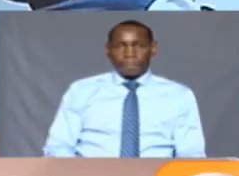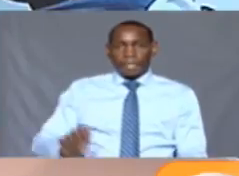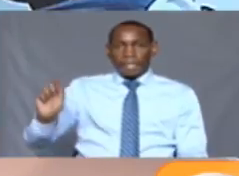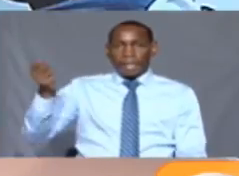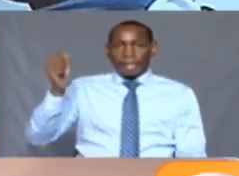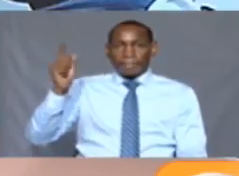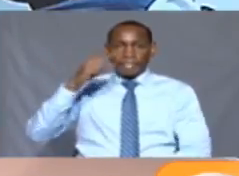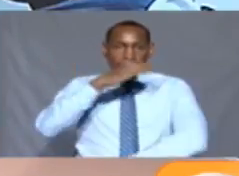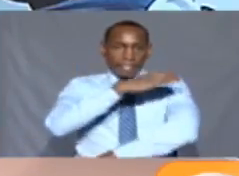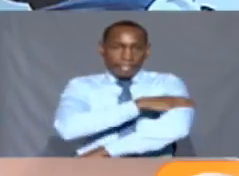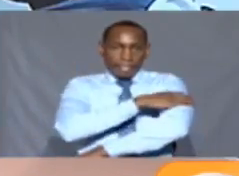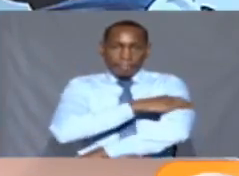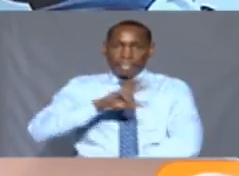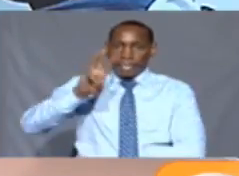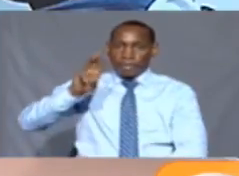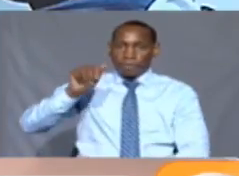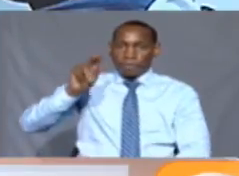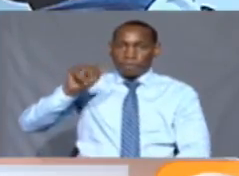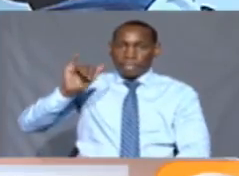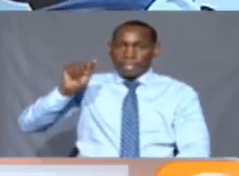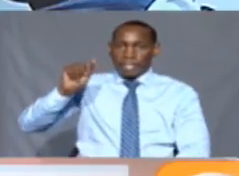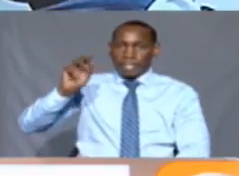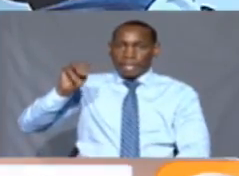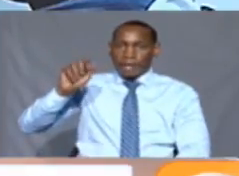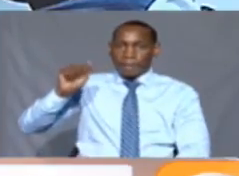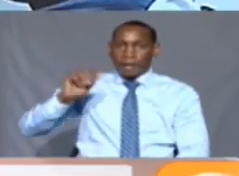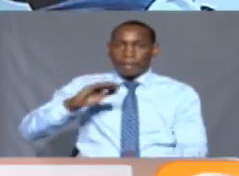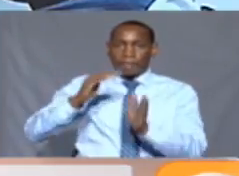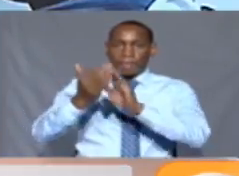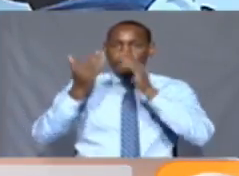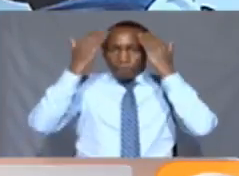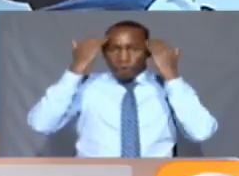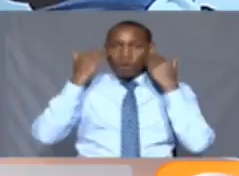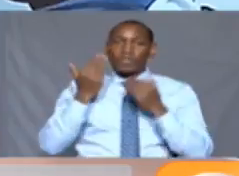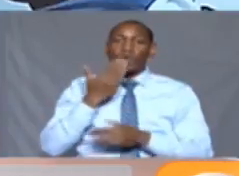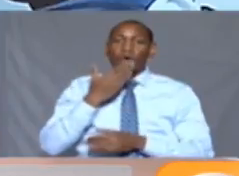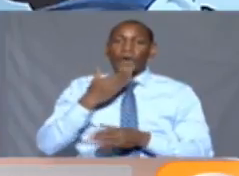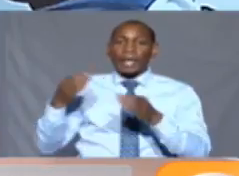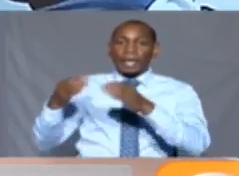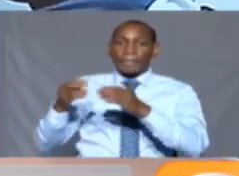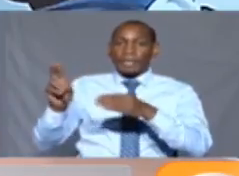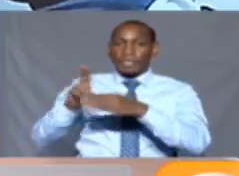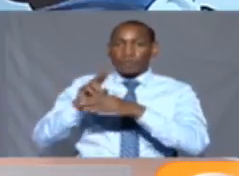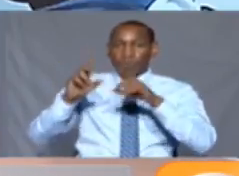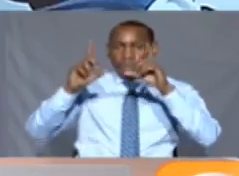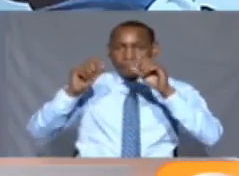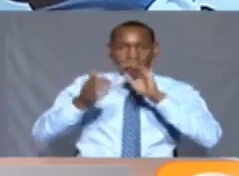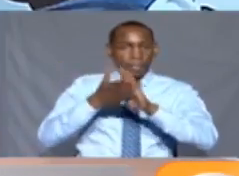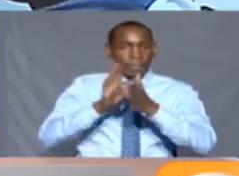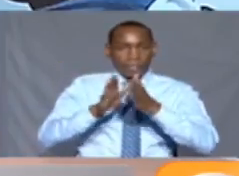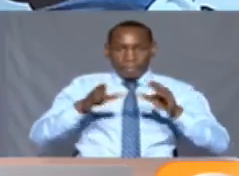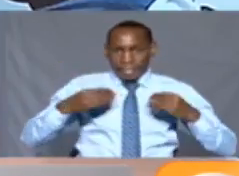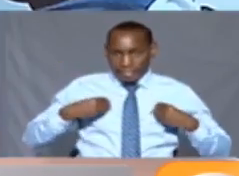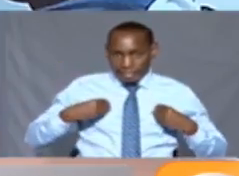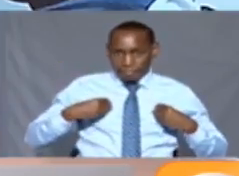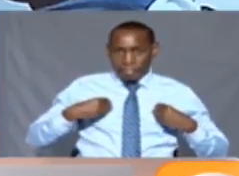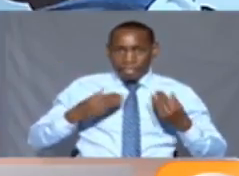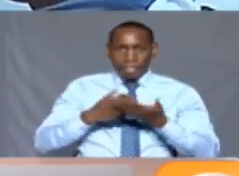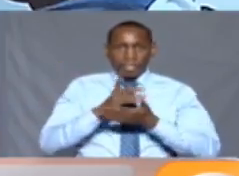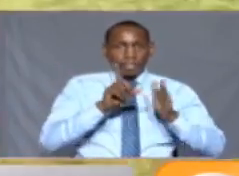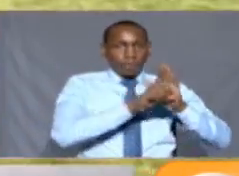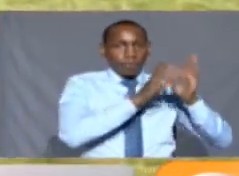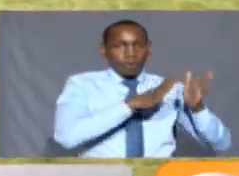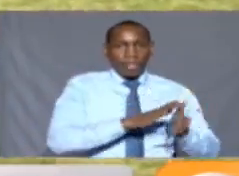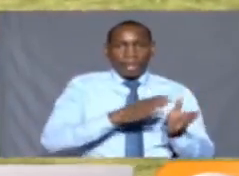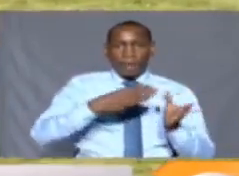Harambee Stars captain Victor Wanyama has sued Menengai Oil Refineries for allegedly using his image without permission. Through a lawyer,